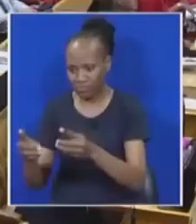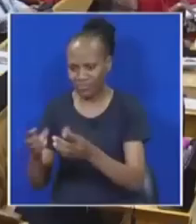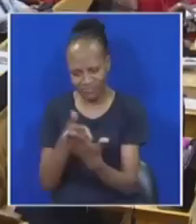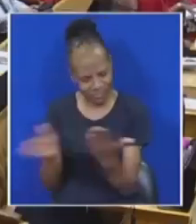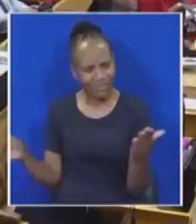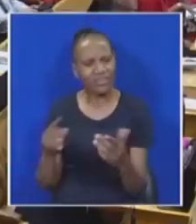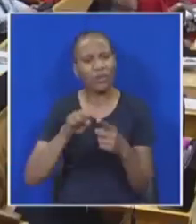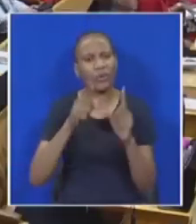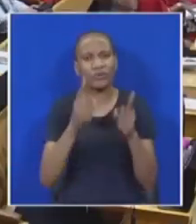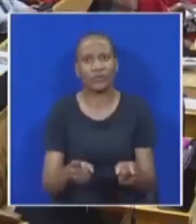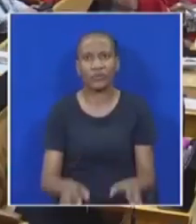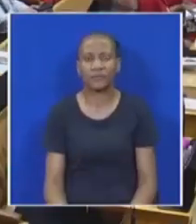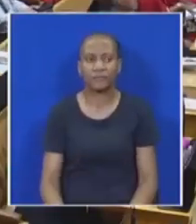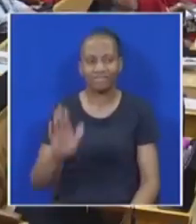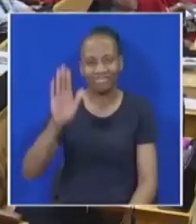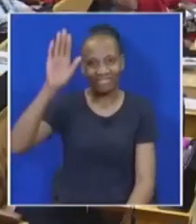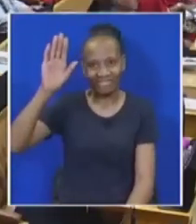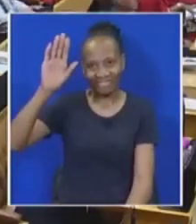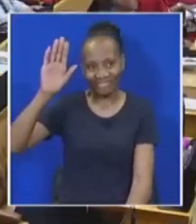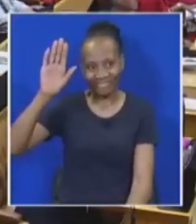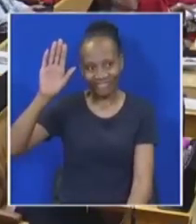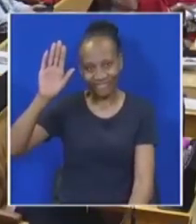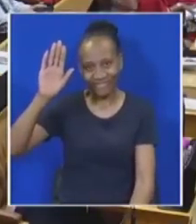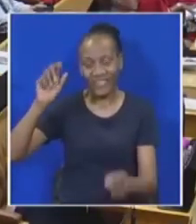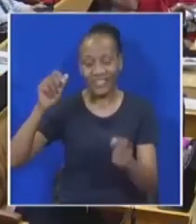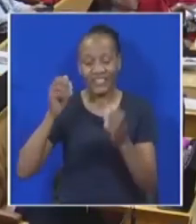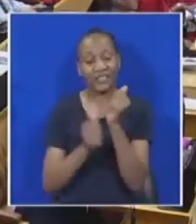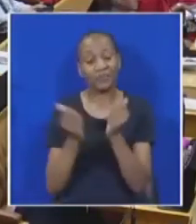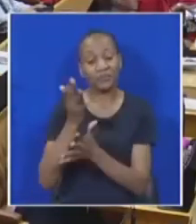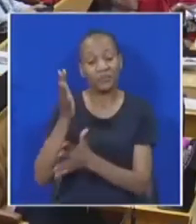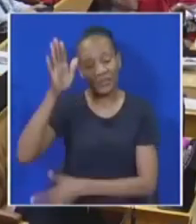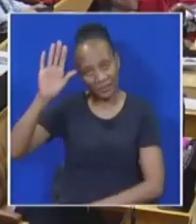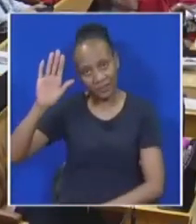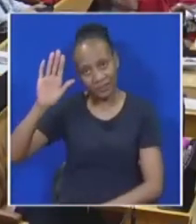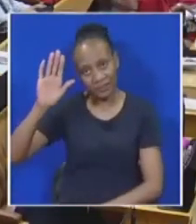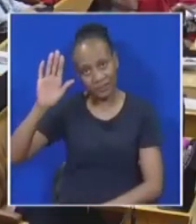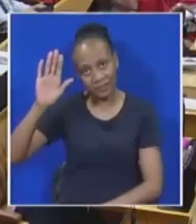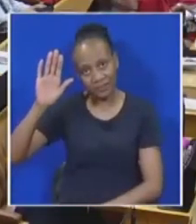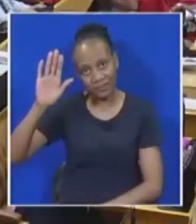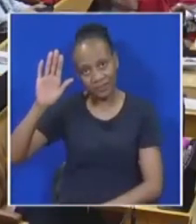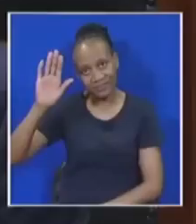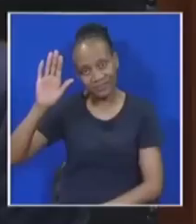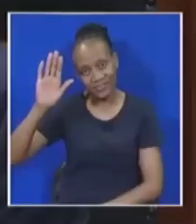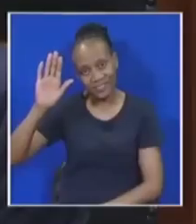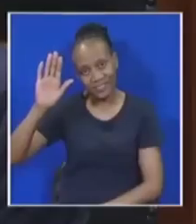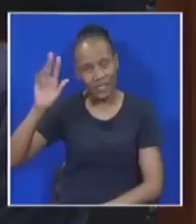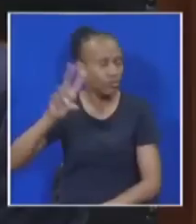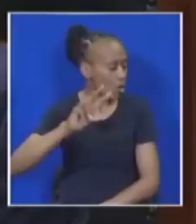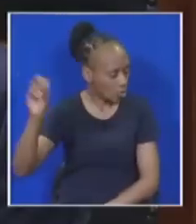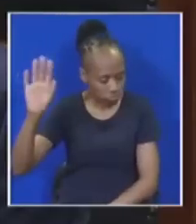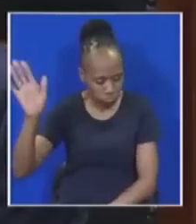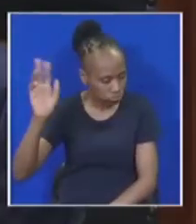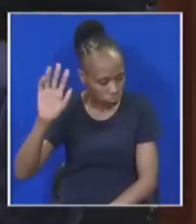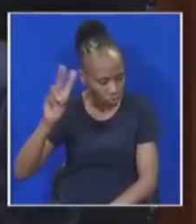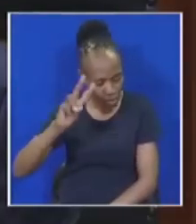I have done honourable that, Deputy Speaker. Members. Honourable Members, Deputy Speaker. I have suggested. Honourable Deputy Speaker. No. I wish